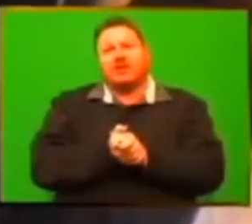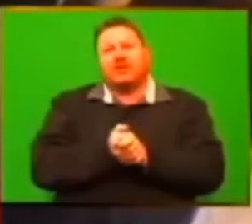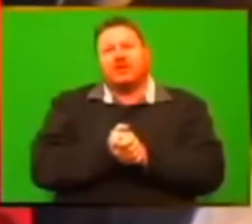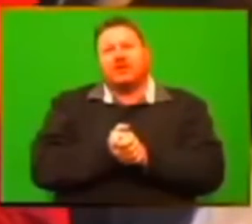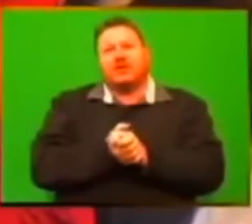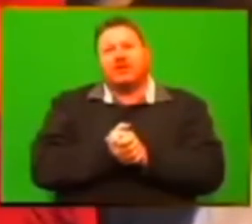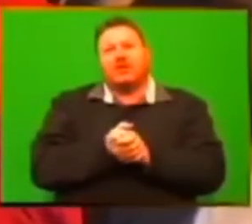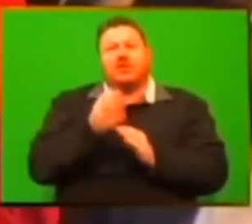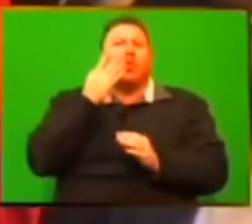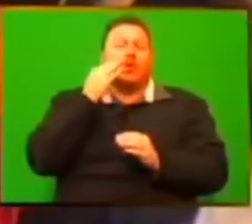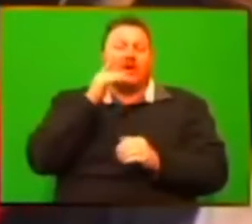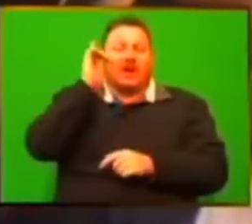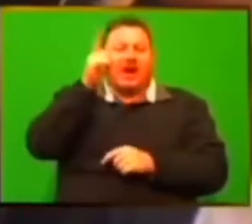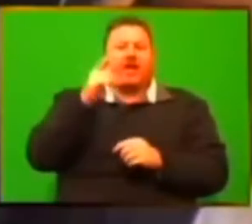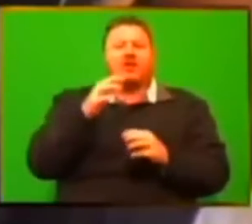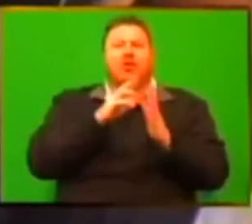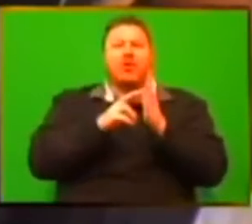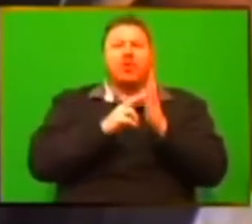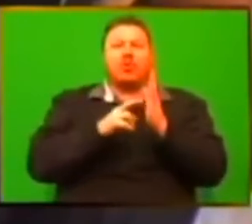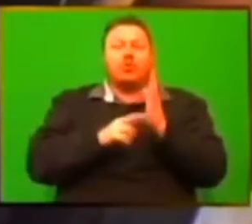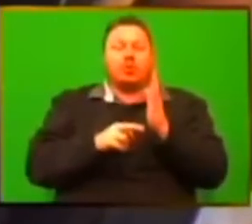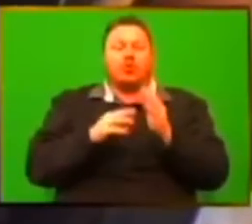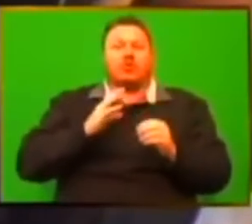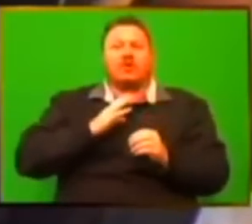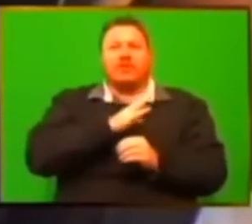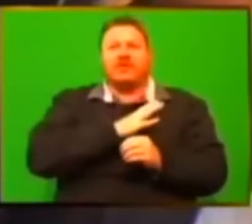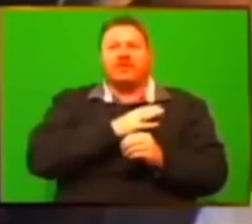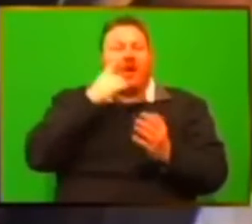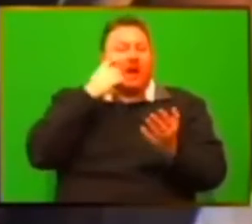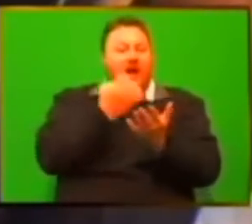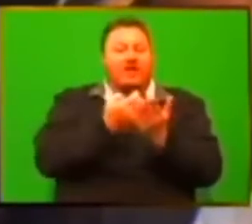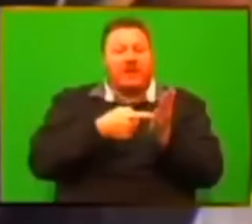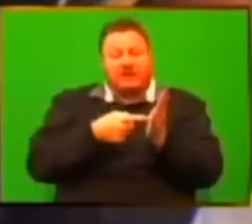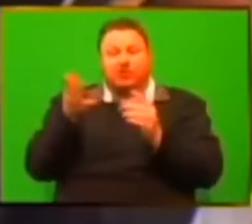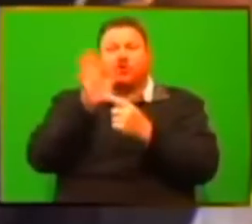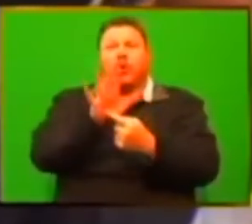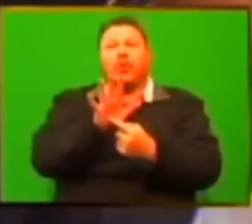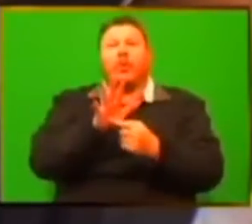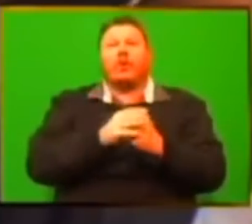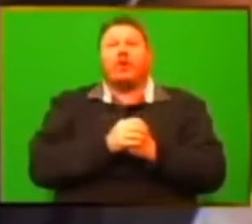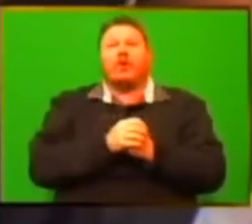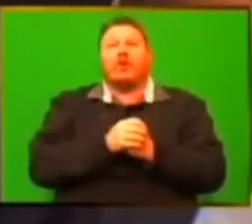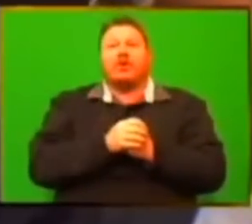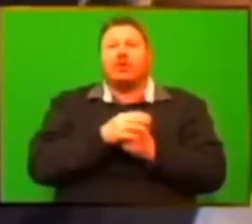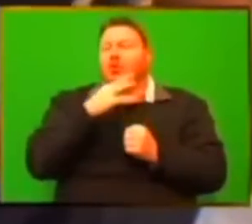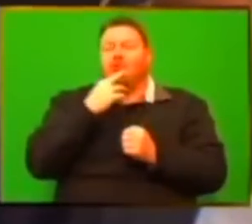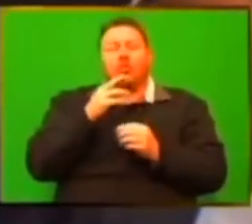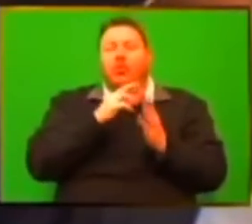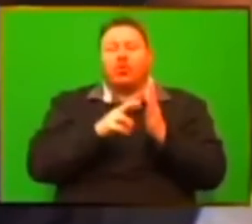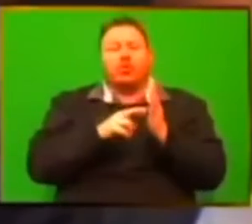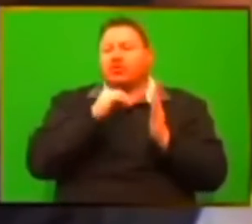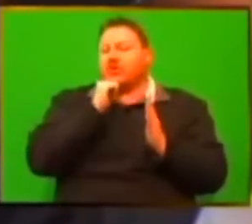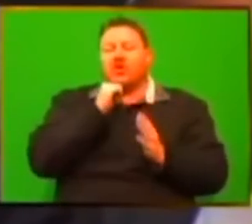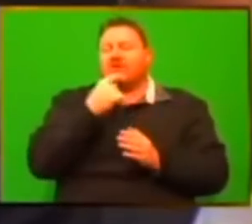on go to Rules Committee, we're going to illustrate to you with proper evidence when we're inducting you that the rules do not say what you are